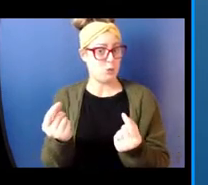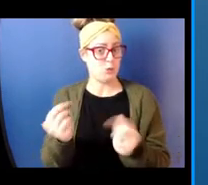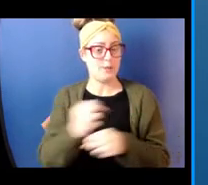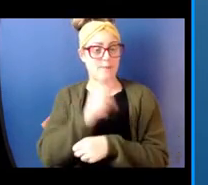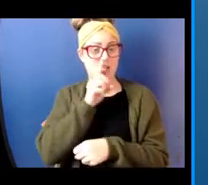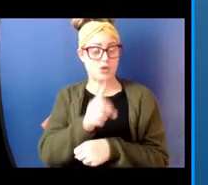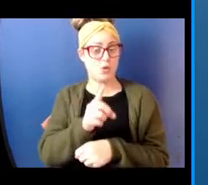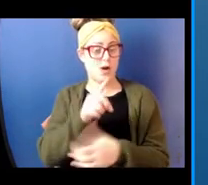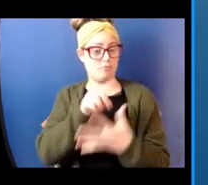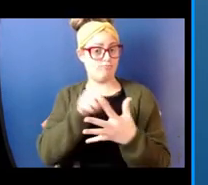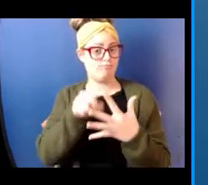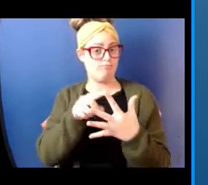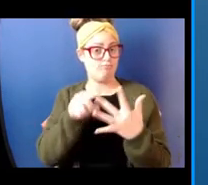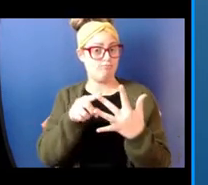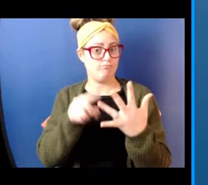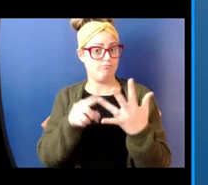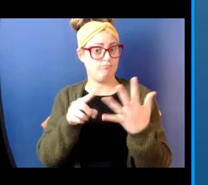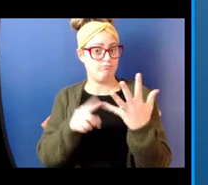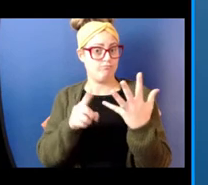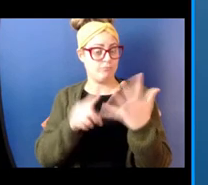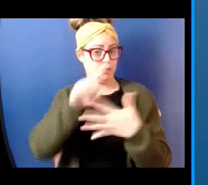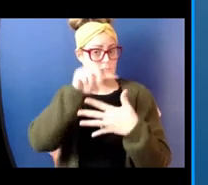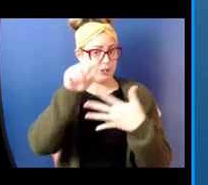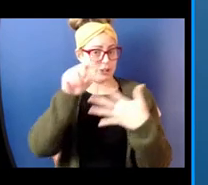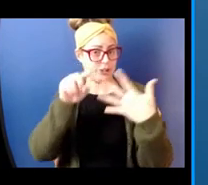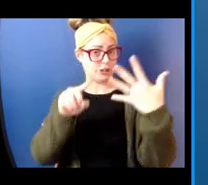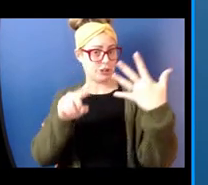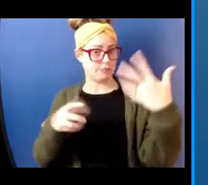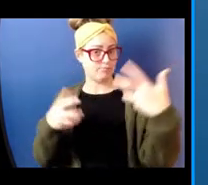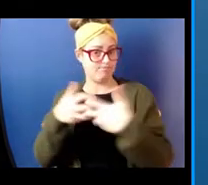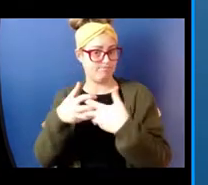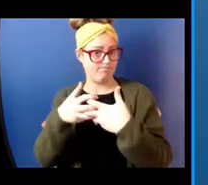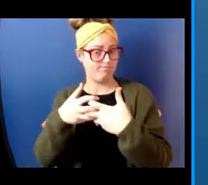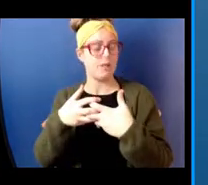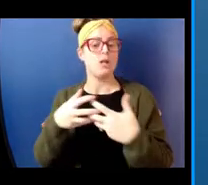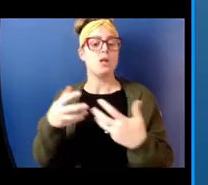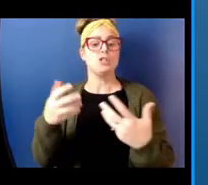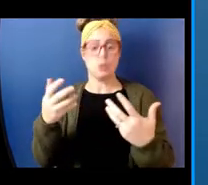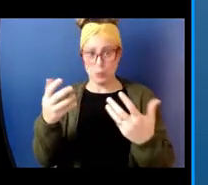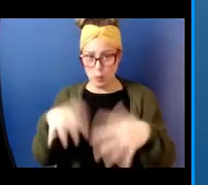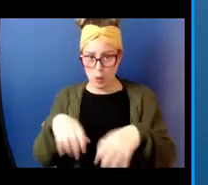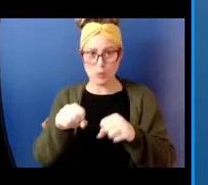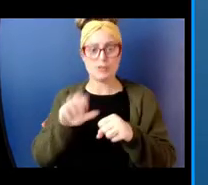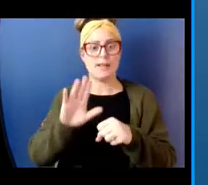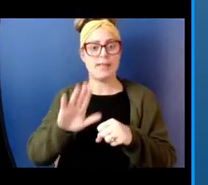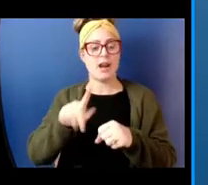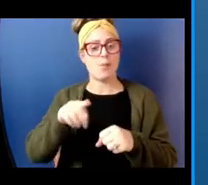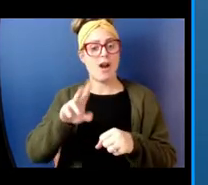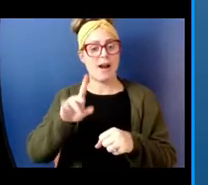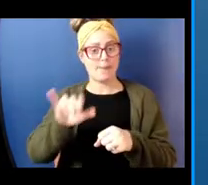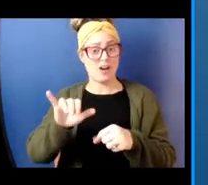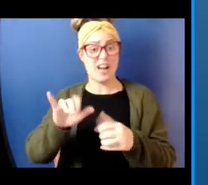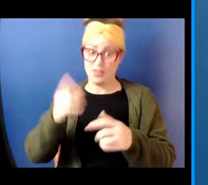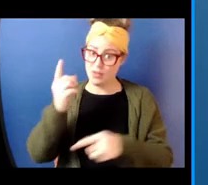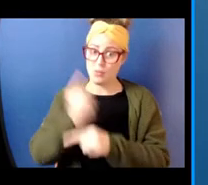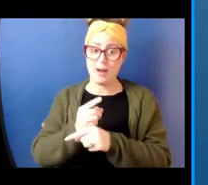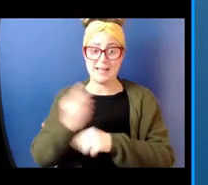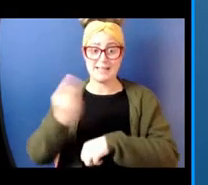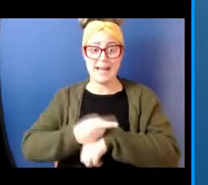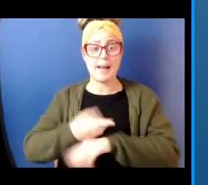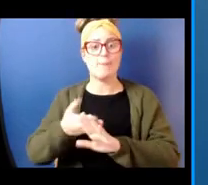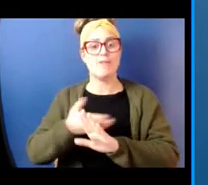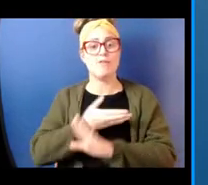that they are taking the steps to hold their primary on the correct date before we reconvene and